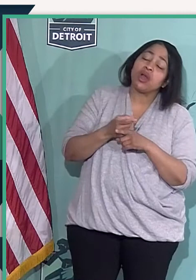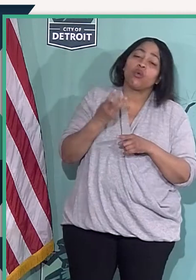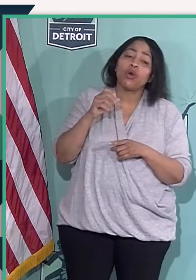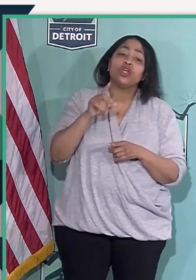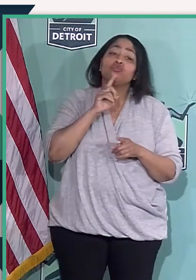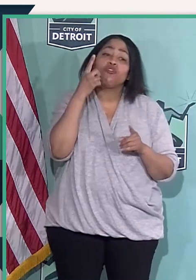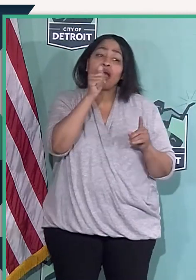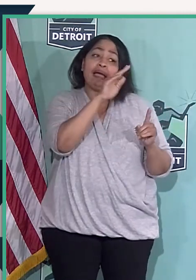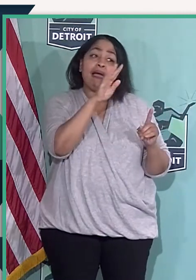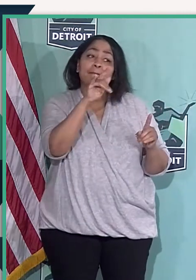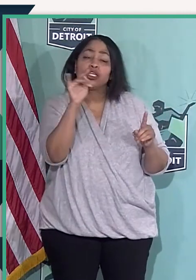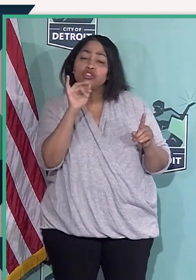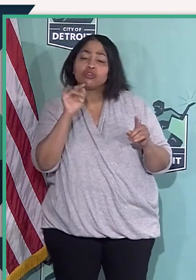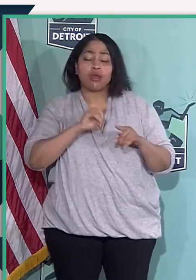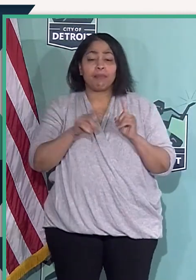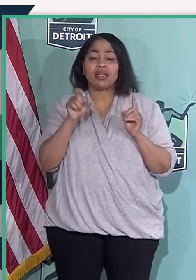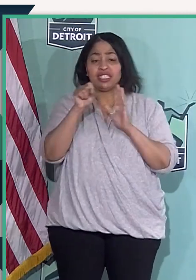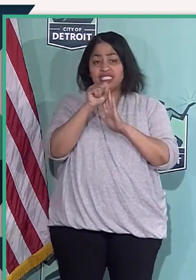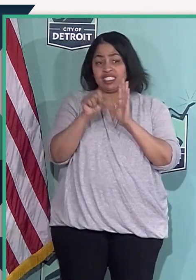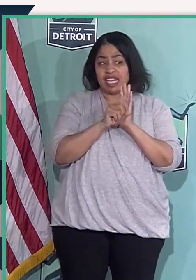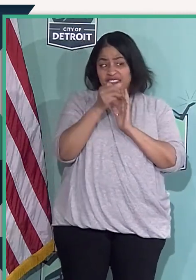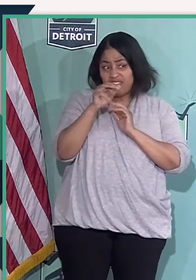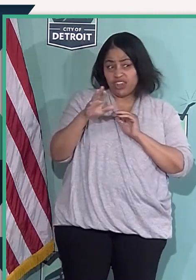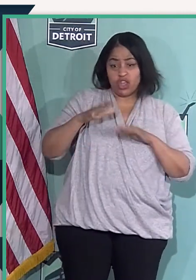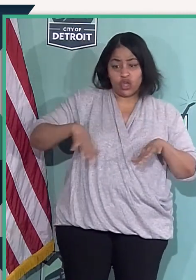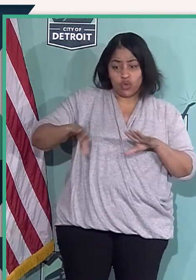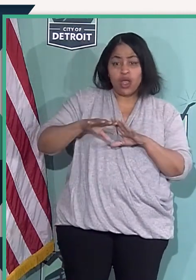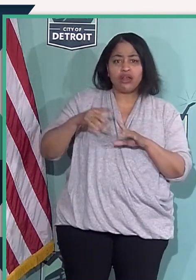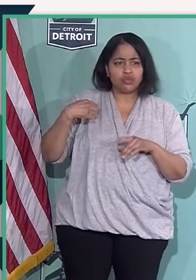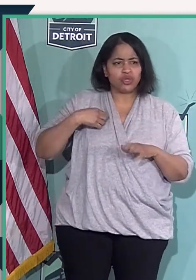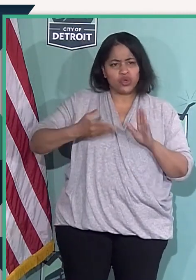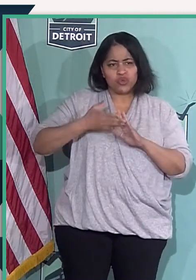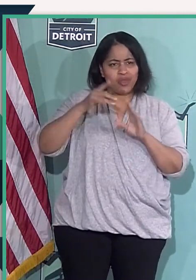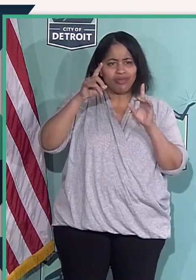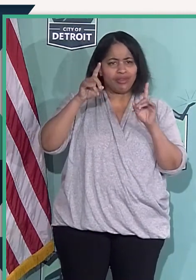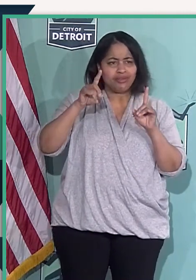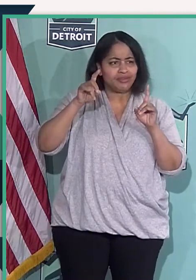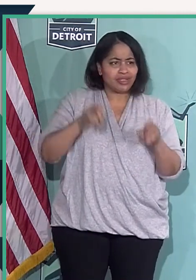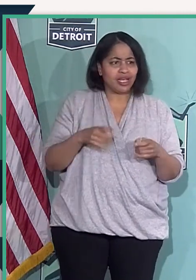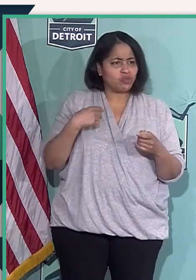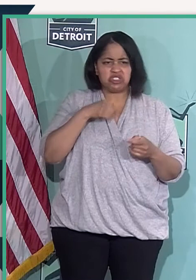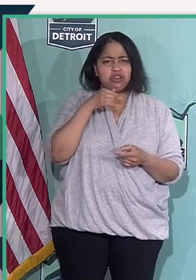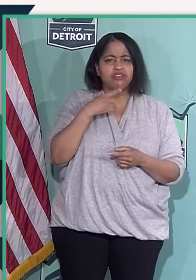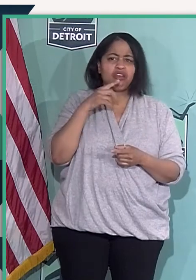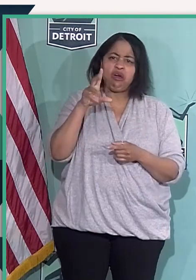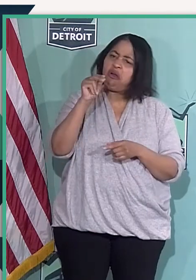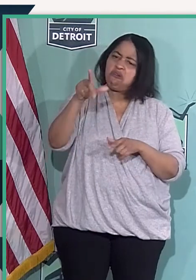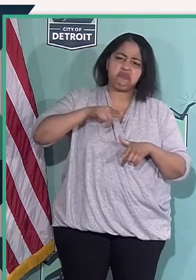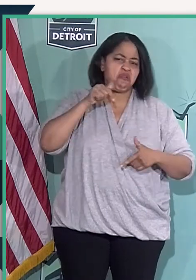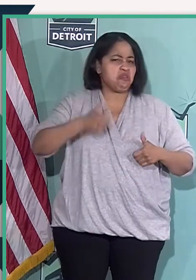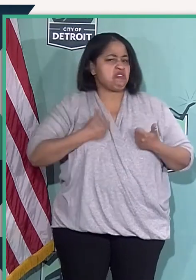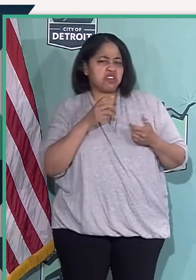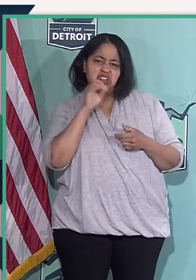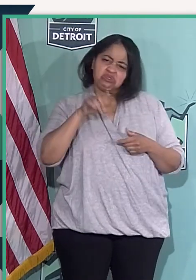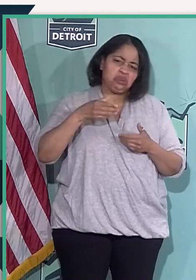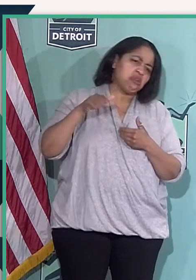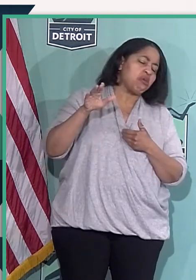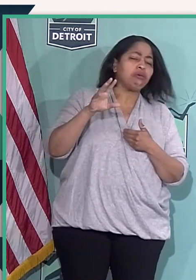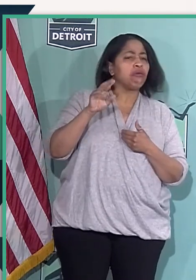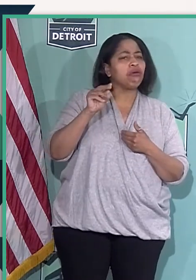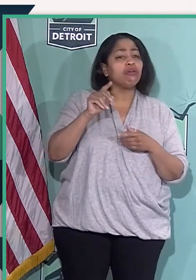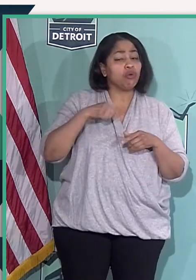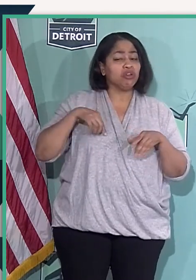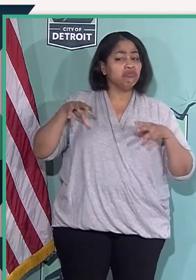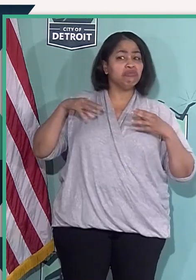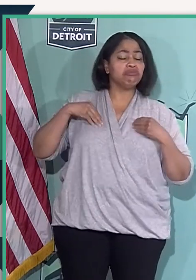too, but at the fairgrounds, we have run the tests for people in the Tri-County area. We don't turn people away. So we have done